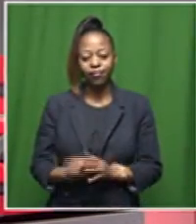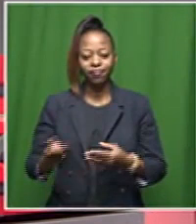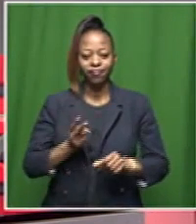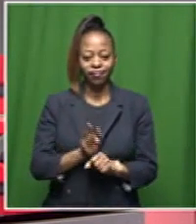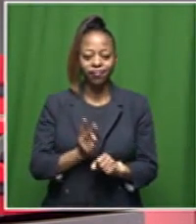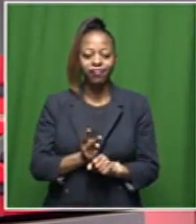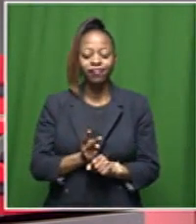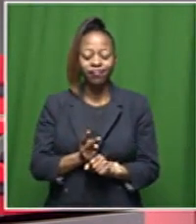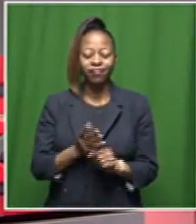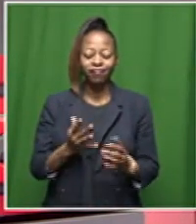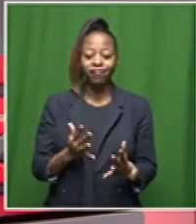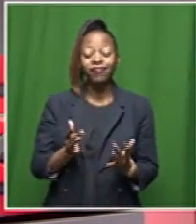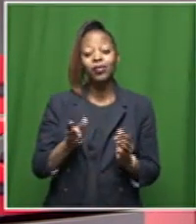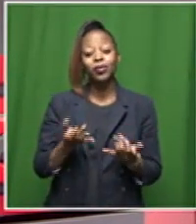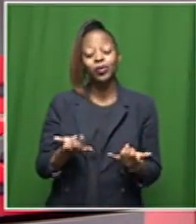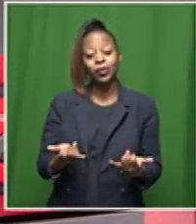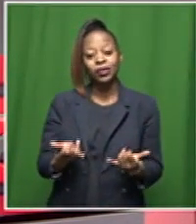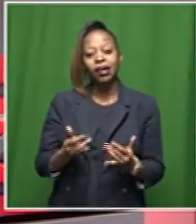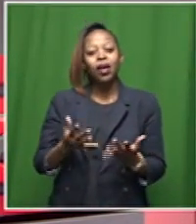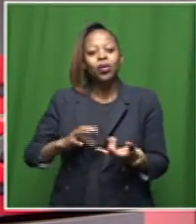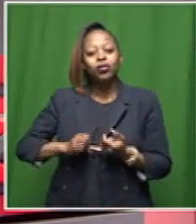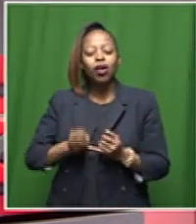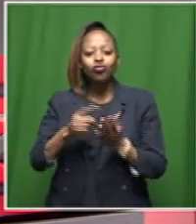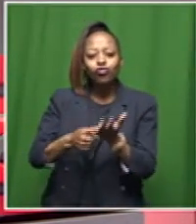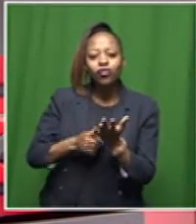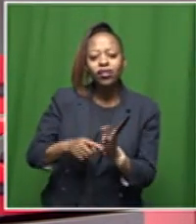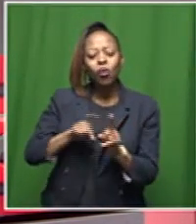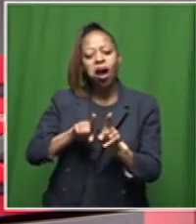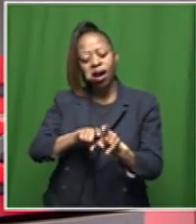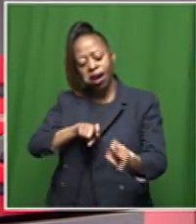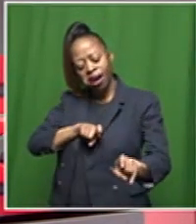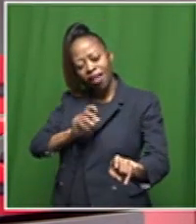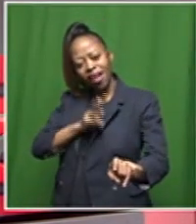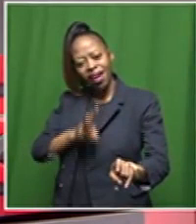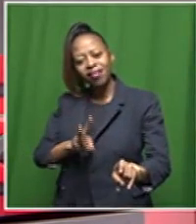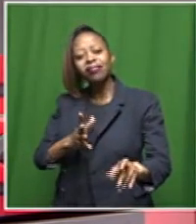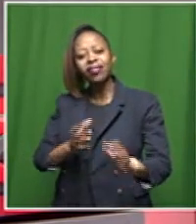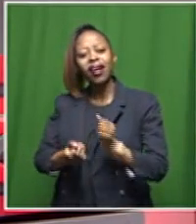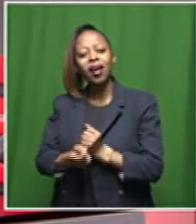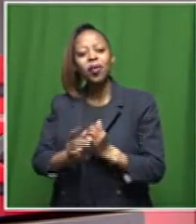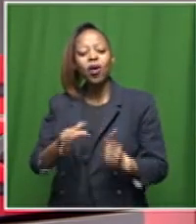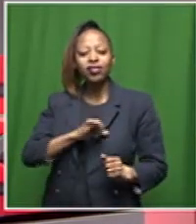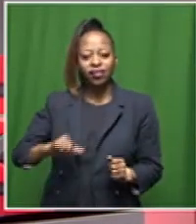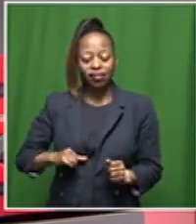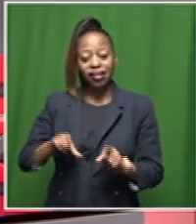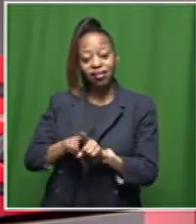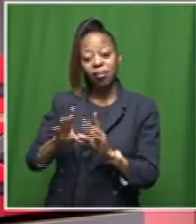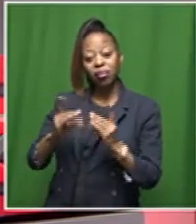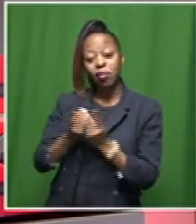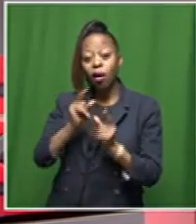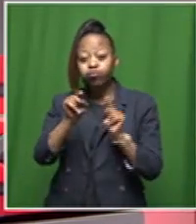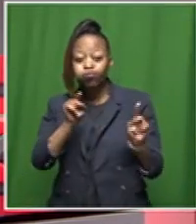Welcome back kuyo-ke i-Vital Signs. Namhlanje sikhuluma ngama-backlogs akhona, ama-surgeries all across i-country yethu, nokuthi-ke ama-department wona-ke lawo